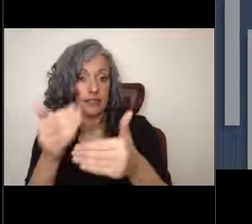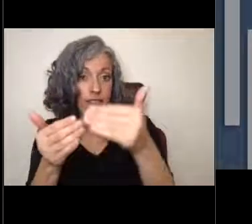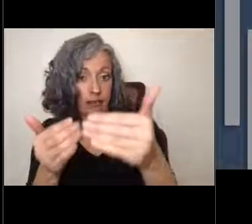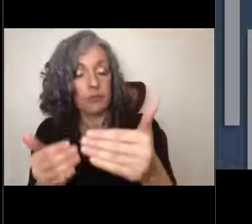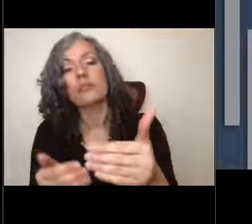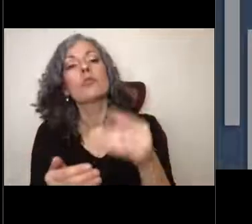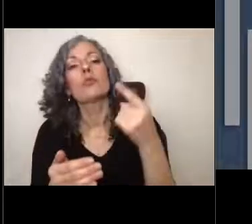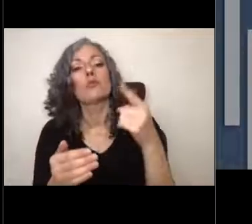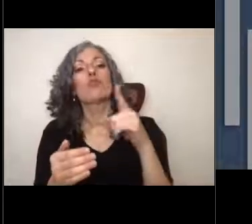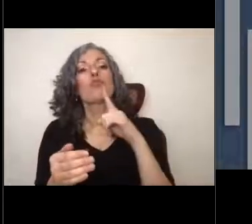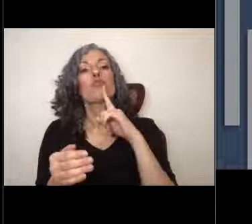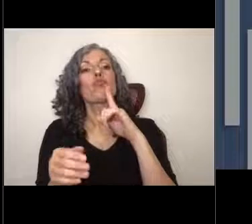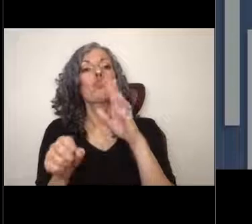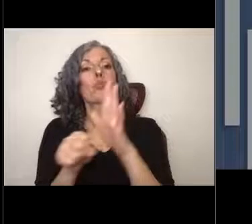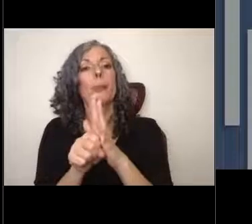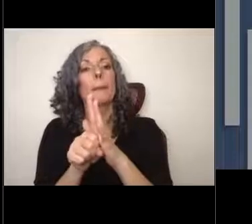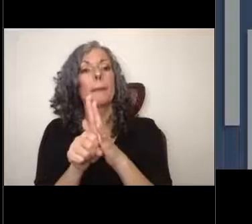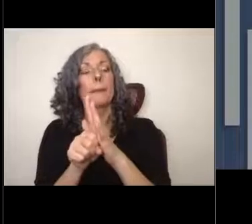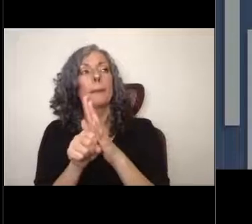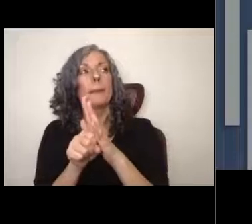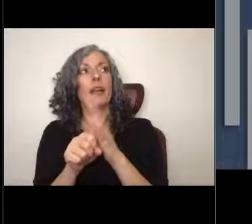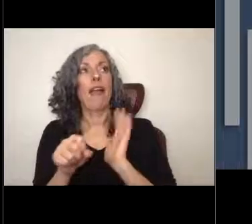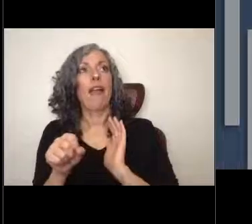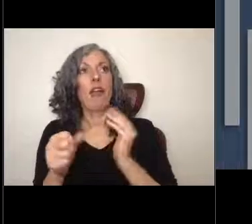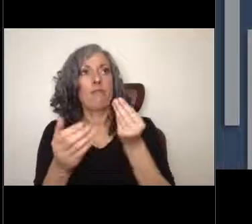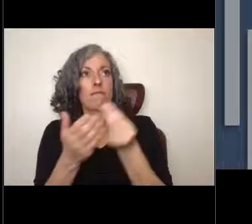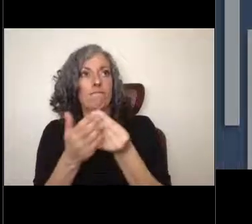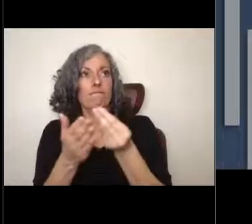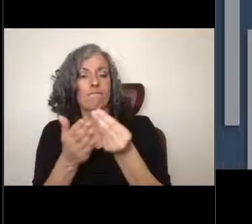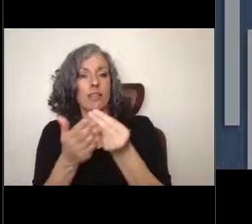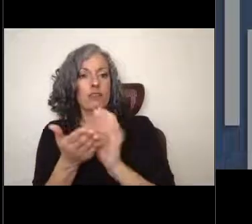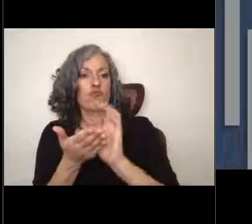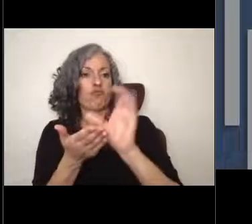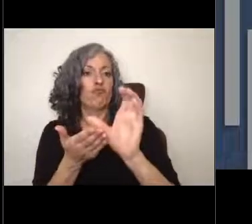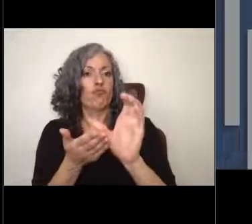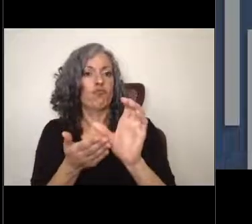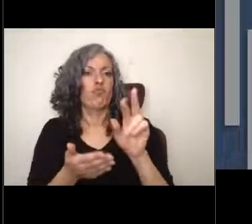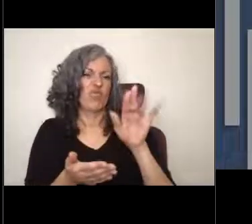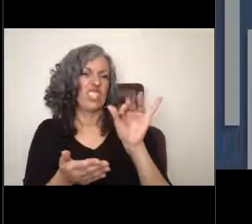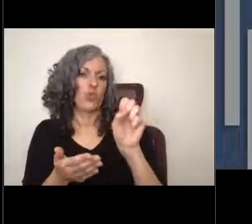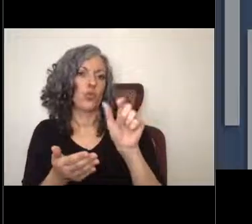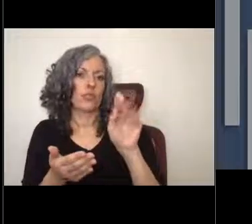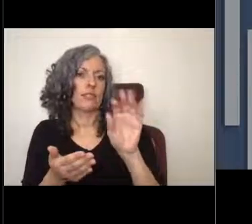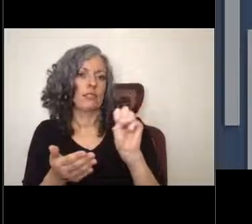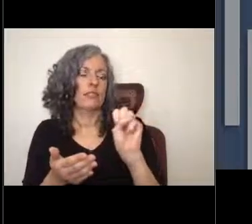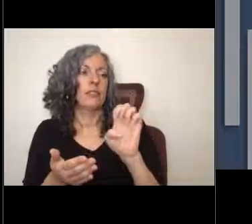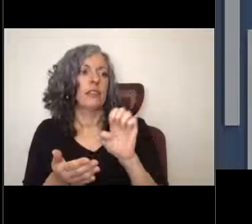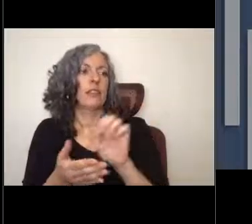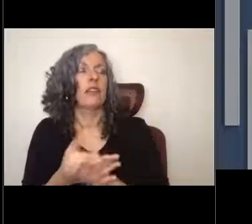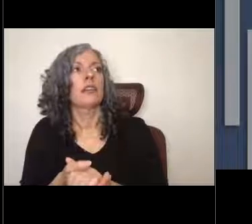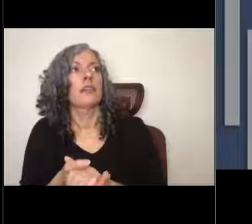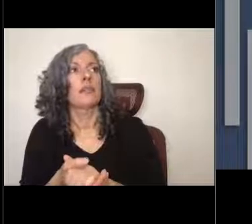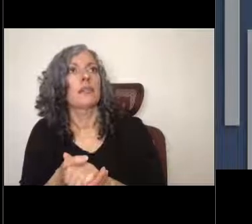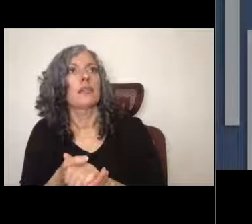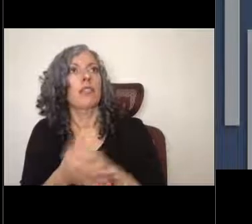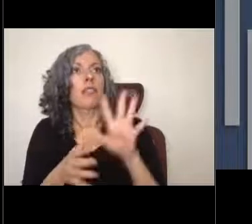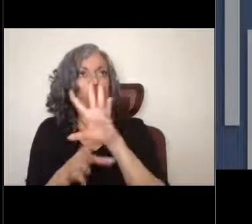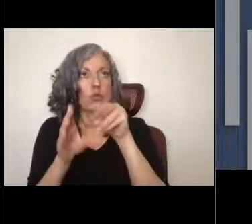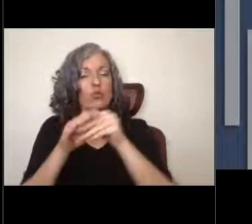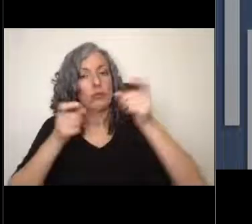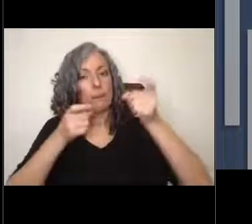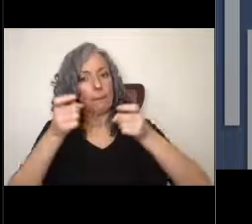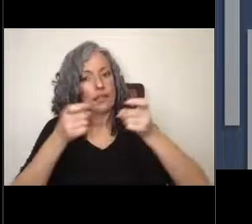to ensure effective management of our cash resources so we don't risk any of our funds lapsing. And that includes managing